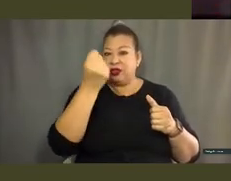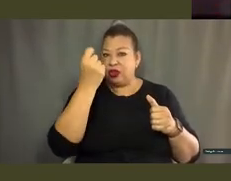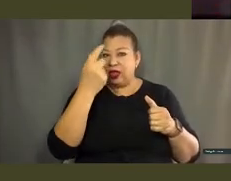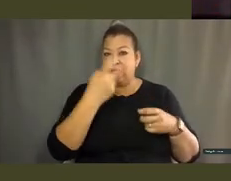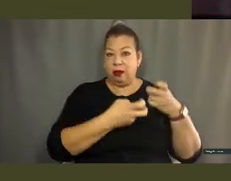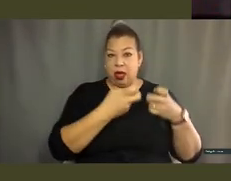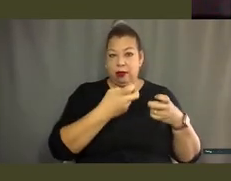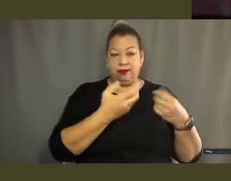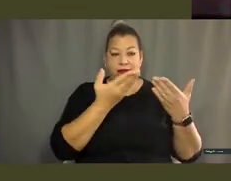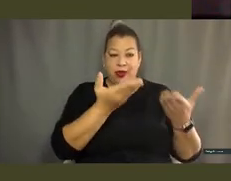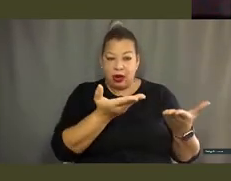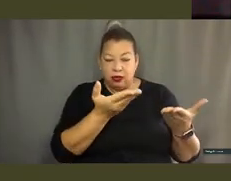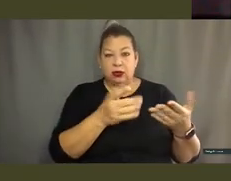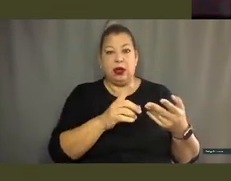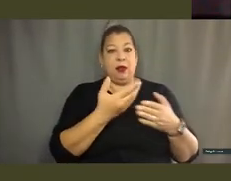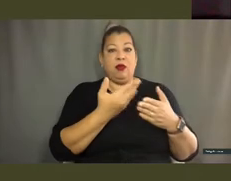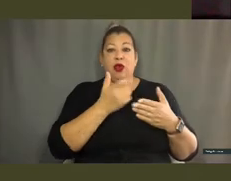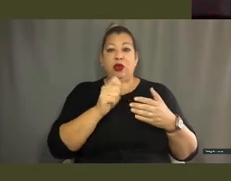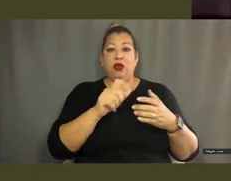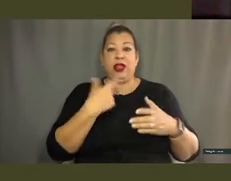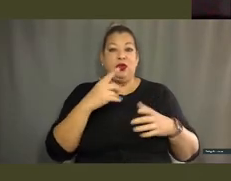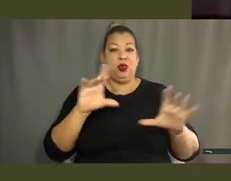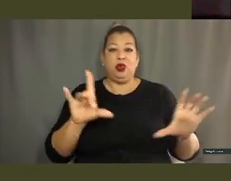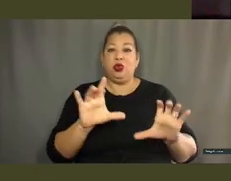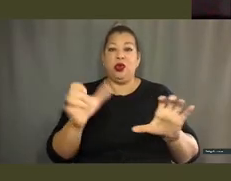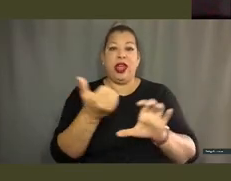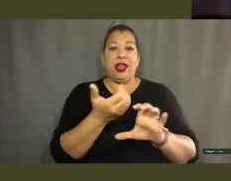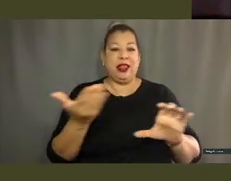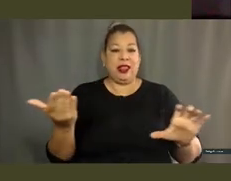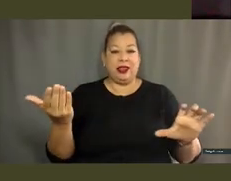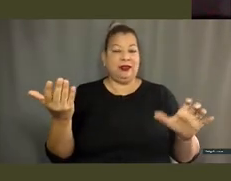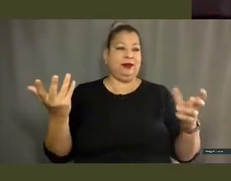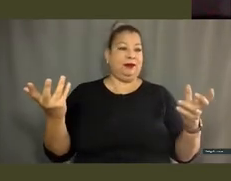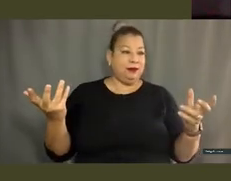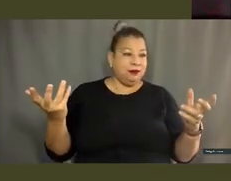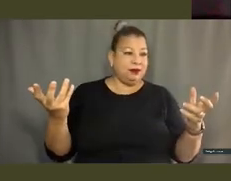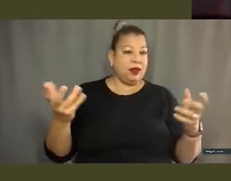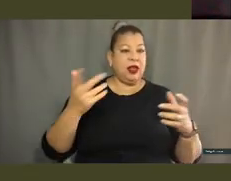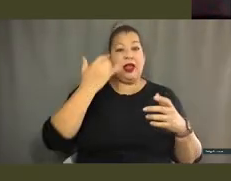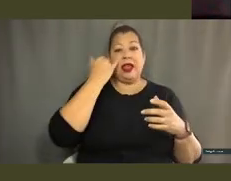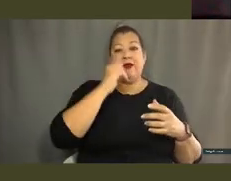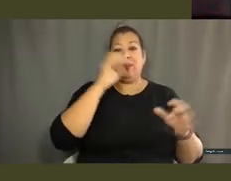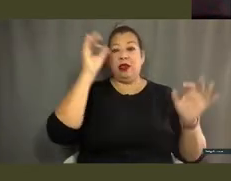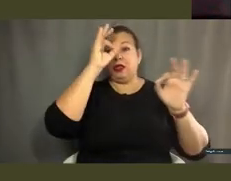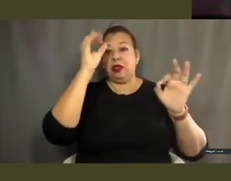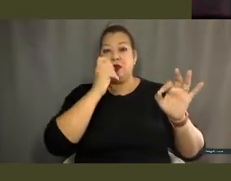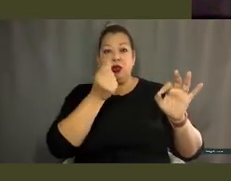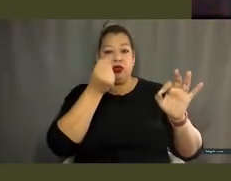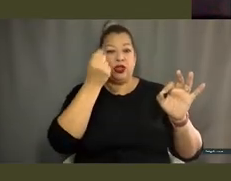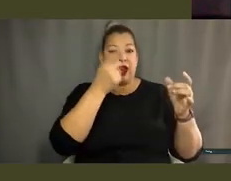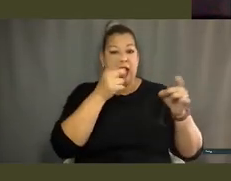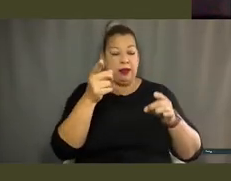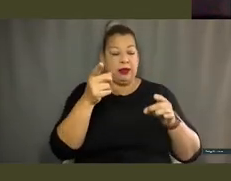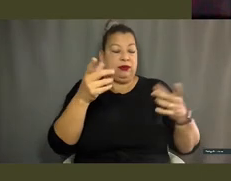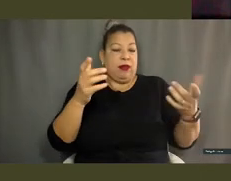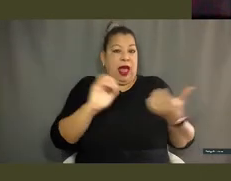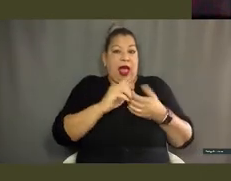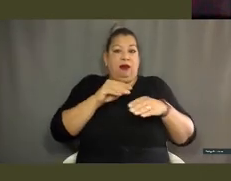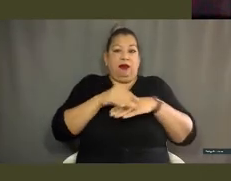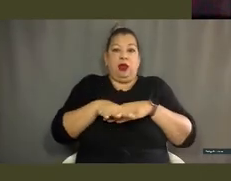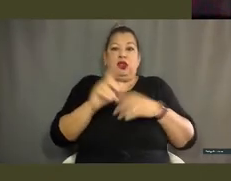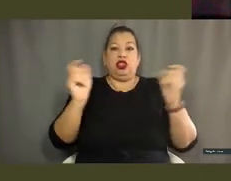exists before you can solve or find solution to it. Because if you don't understand that the problem exists, there is no way you